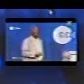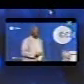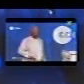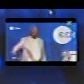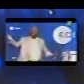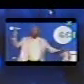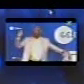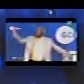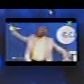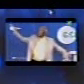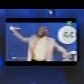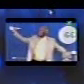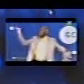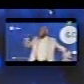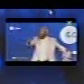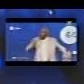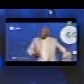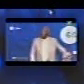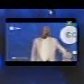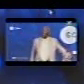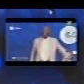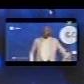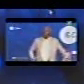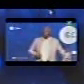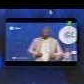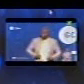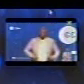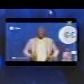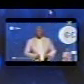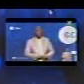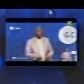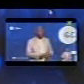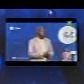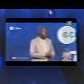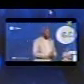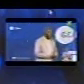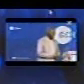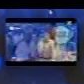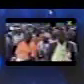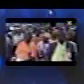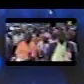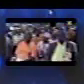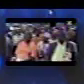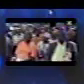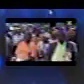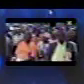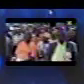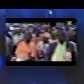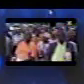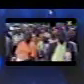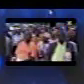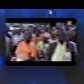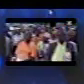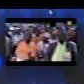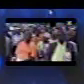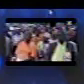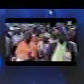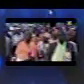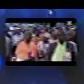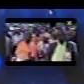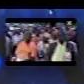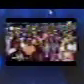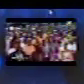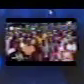they did, God just turned his eyes away. They respected not the person of